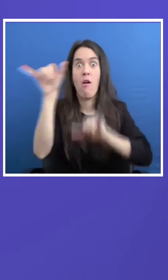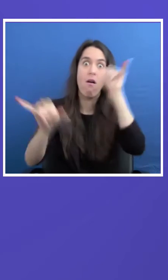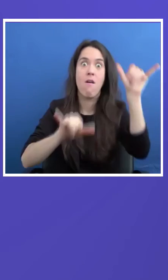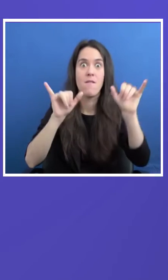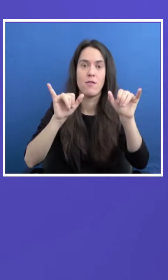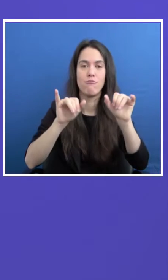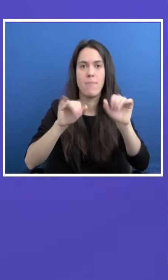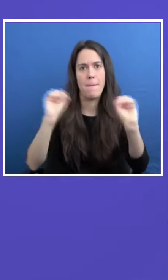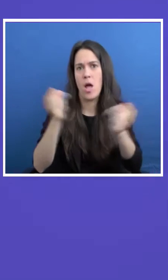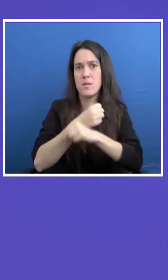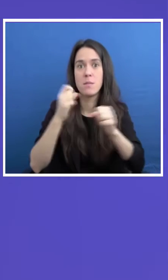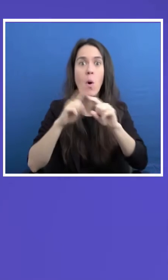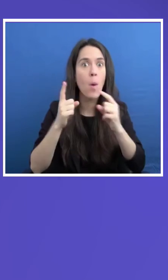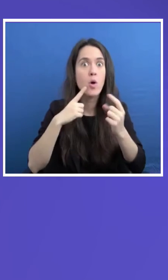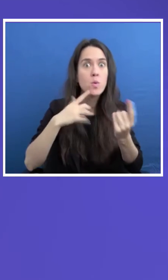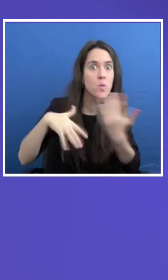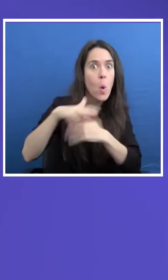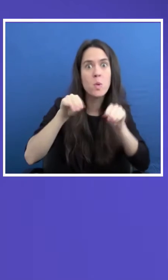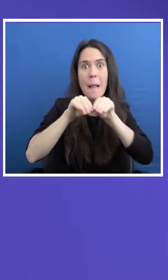media to exchange this experience with